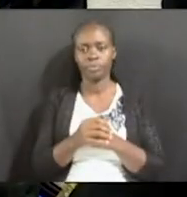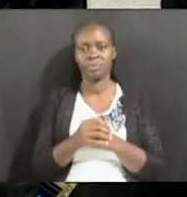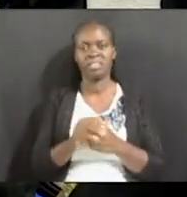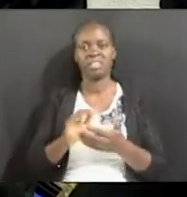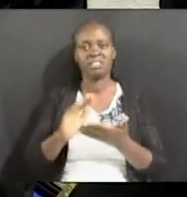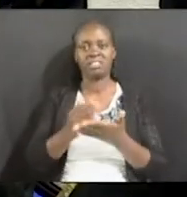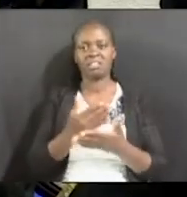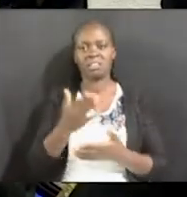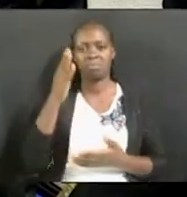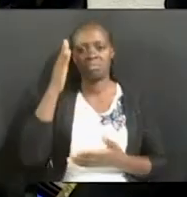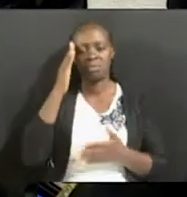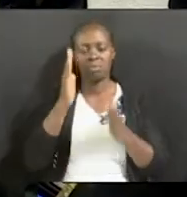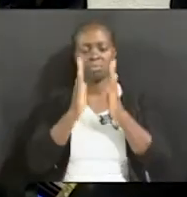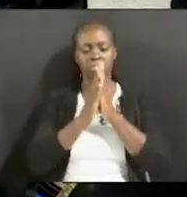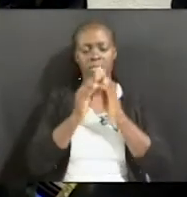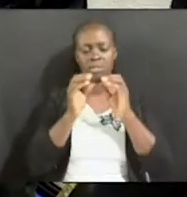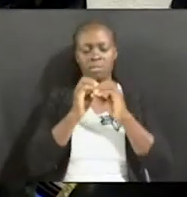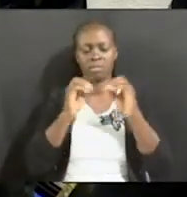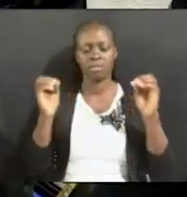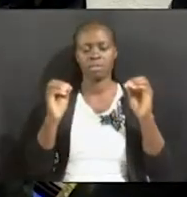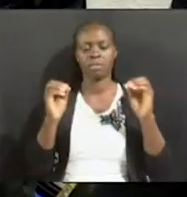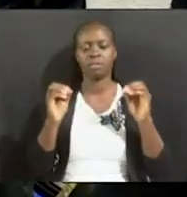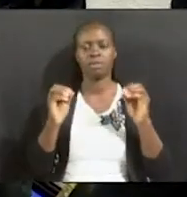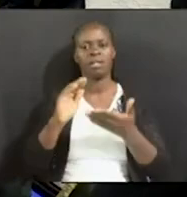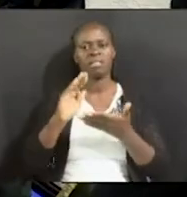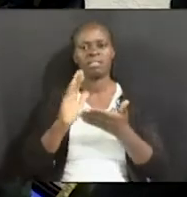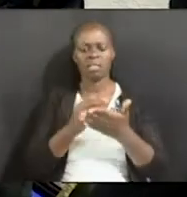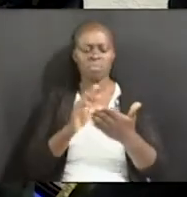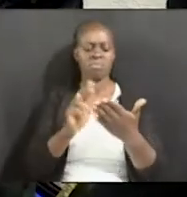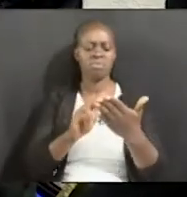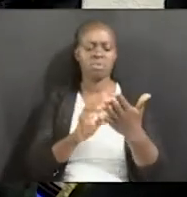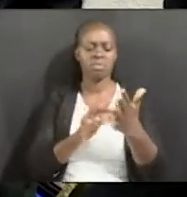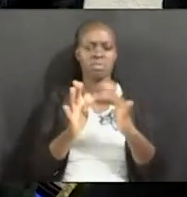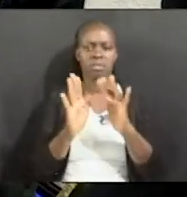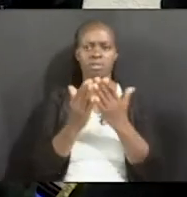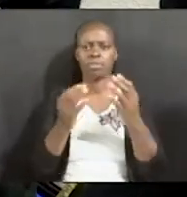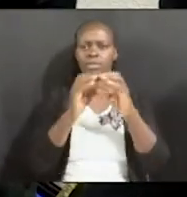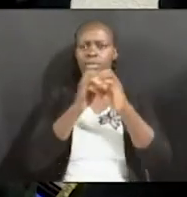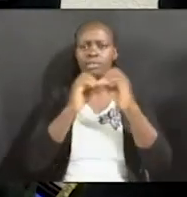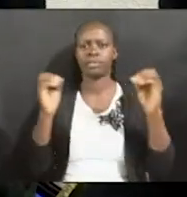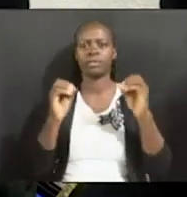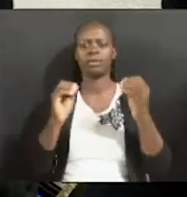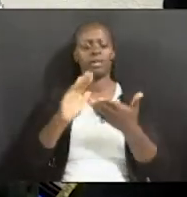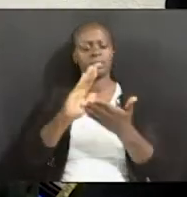pray. Some do not even know how to read the Bible. Some do not know how to